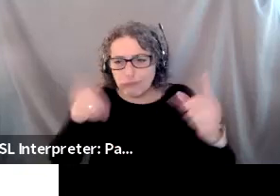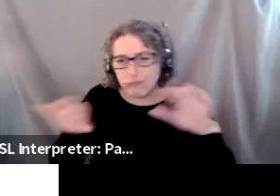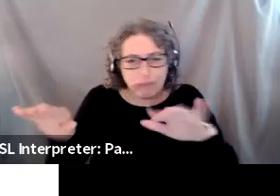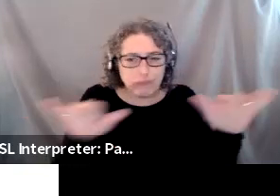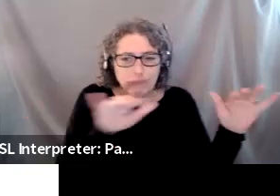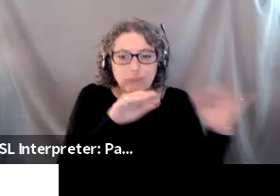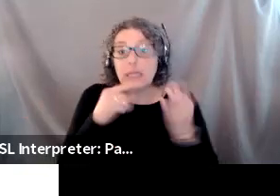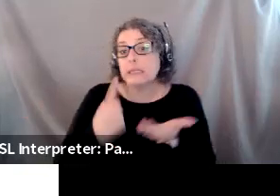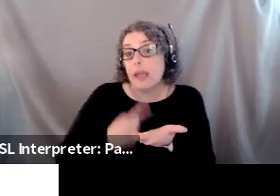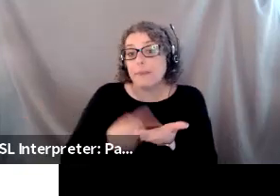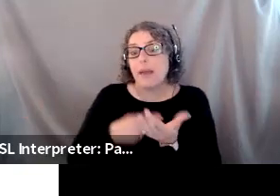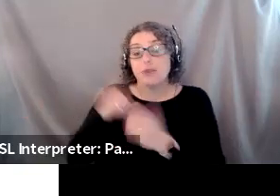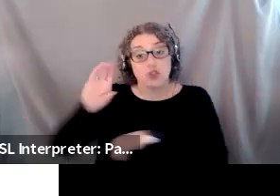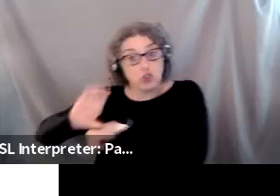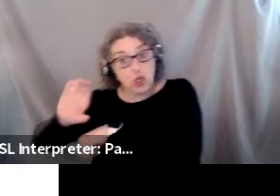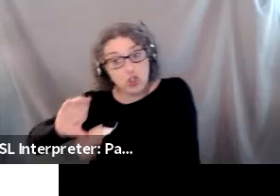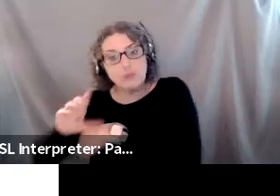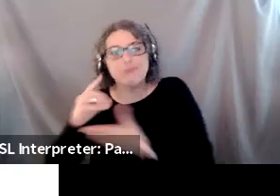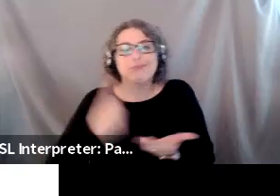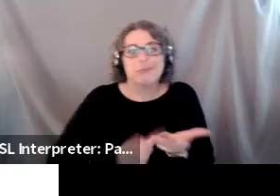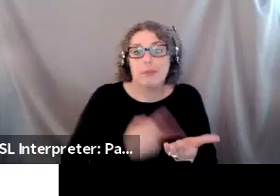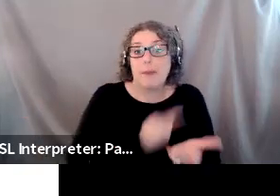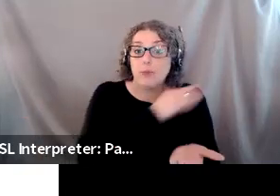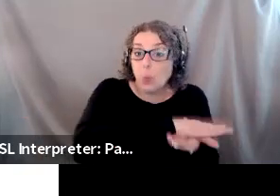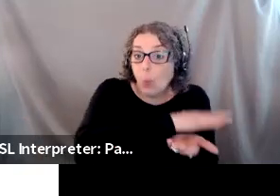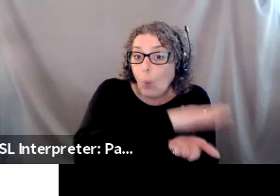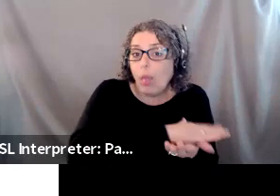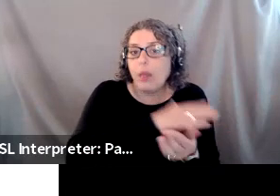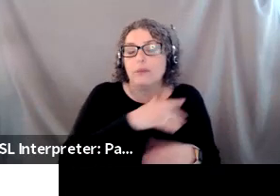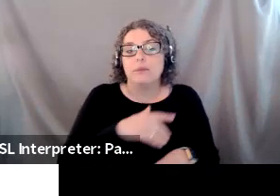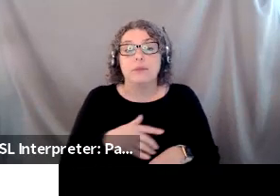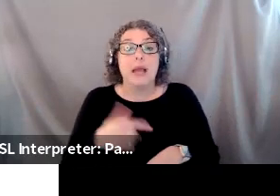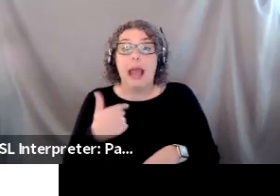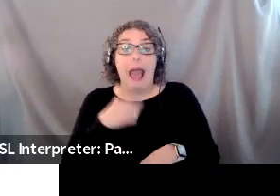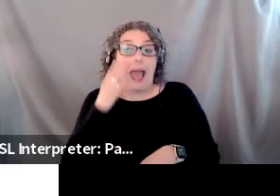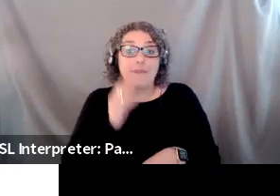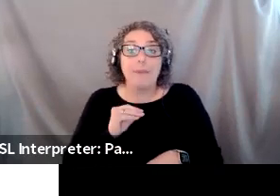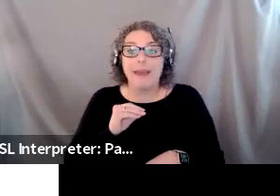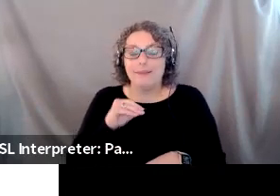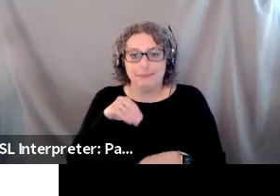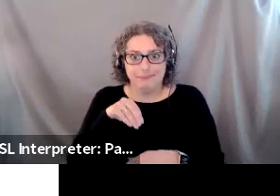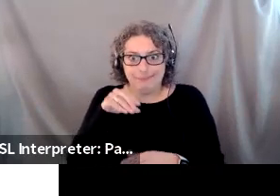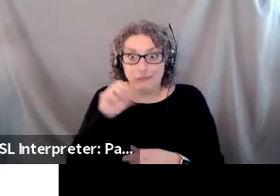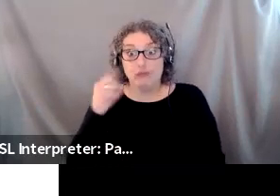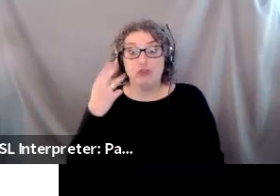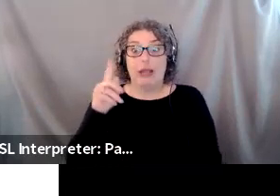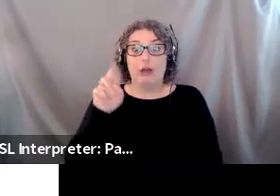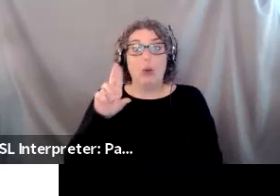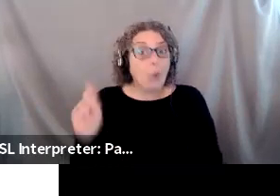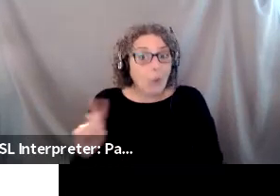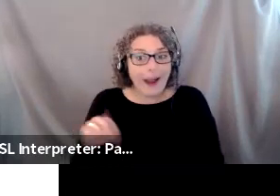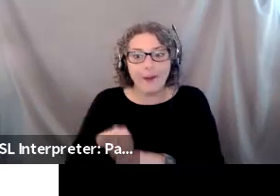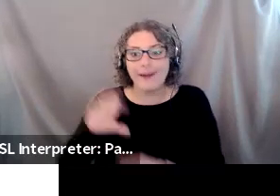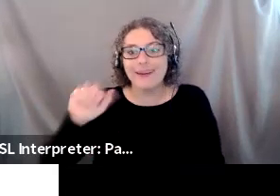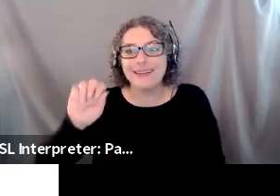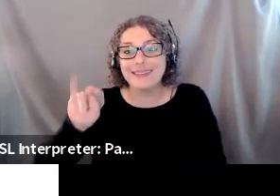a school or a church, or I've been in shelters in casinos. So that was kind of fun,